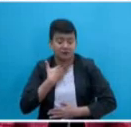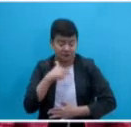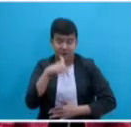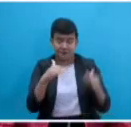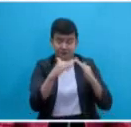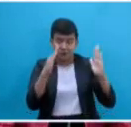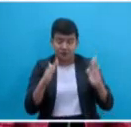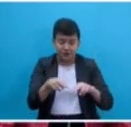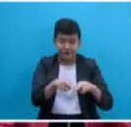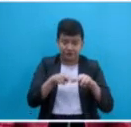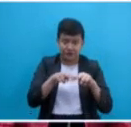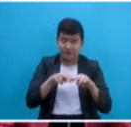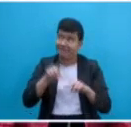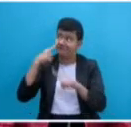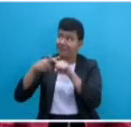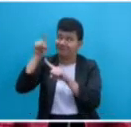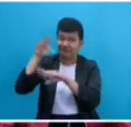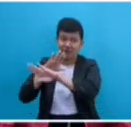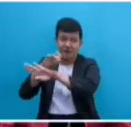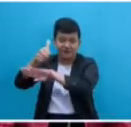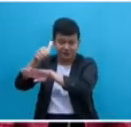Speaker, earlier this month,